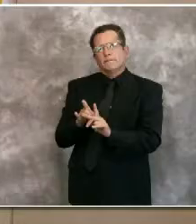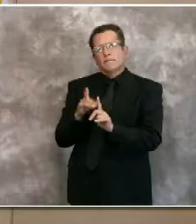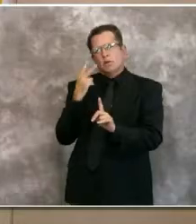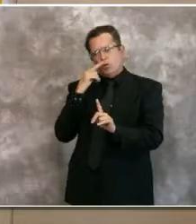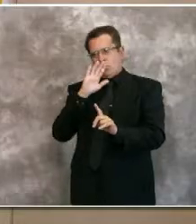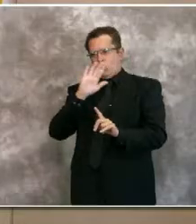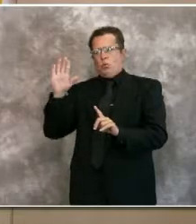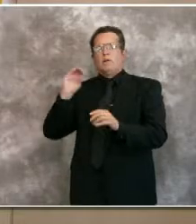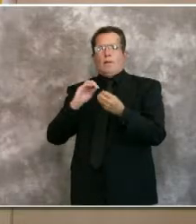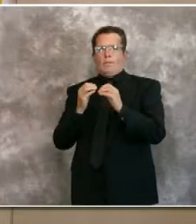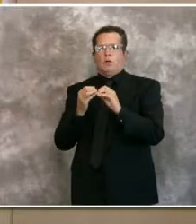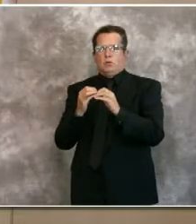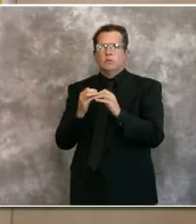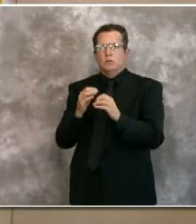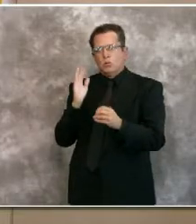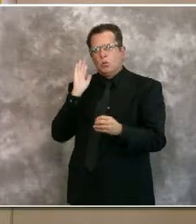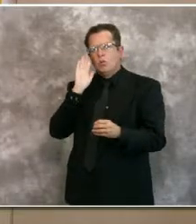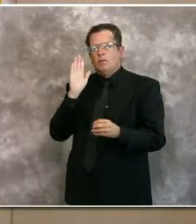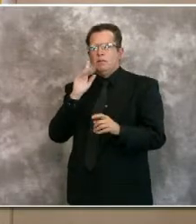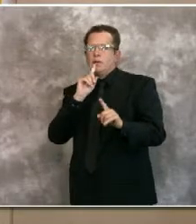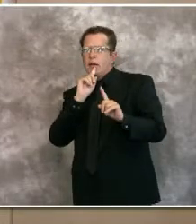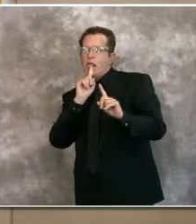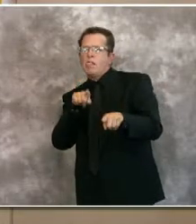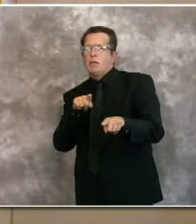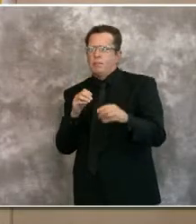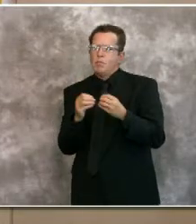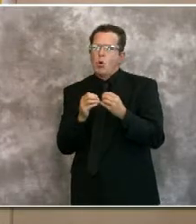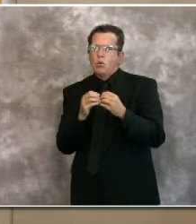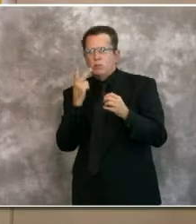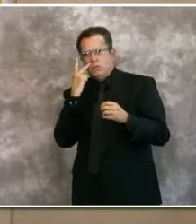overall number of tests performed will give us a